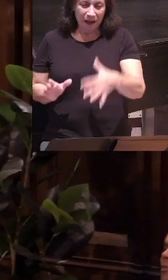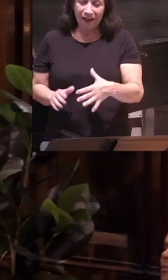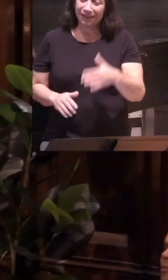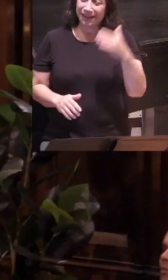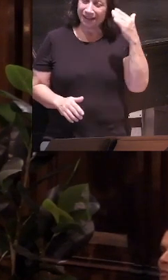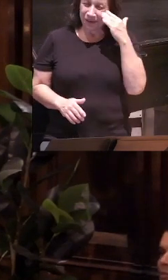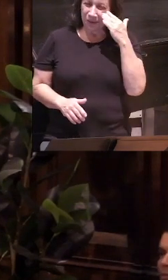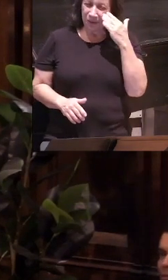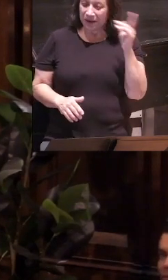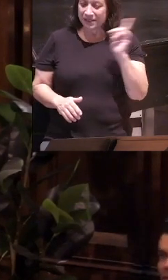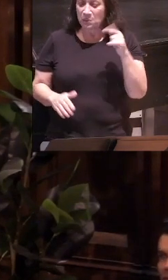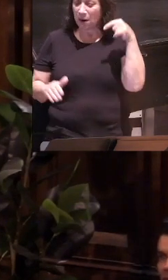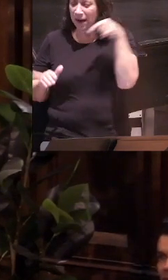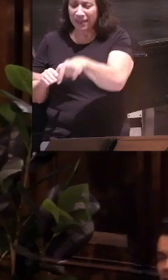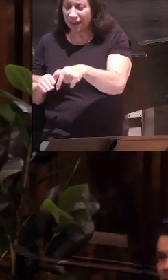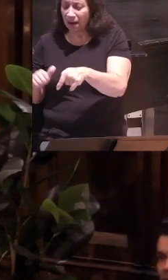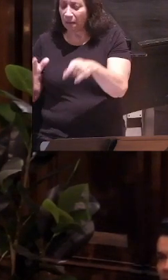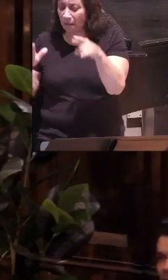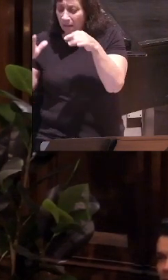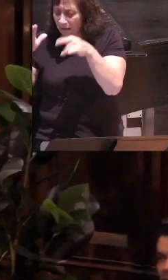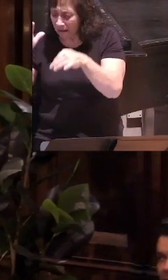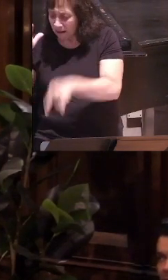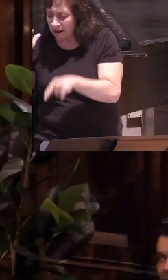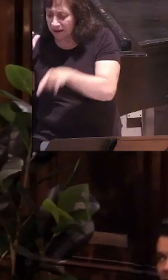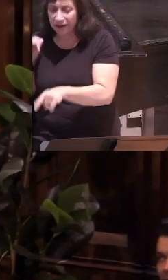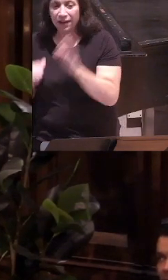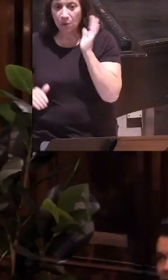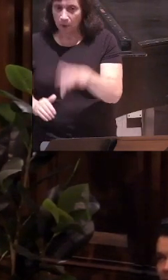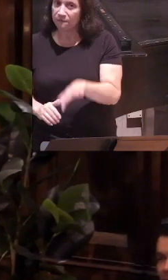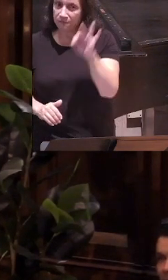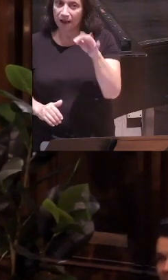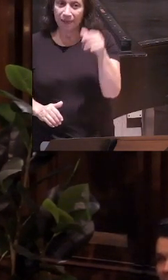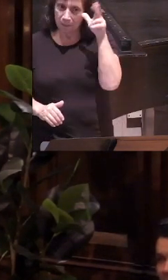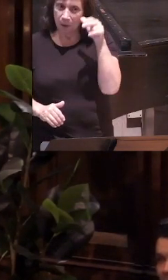he knew somewhere in there was a pony.